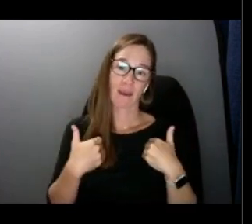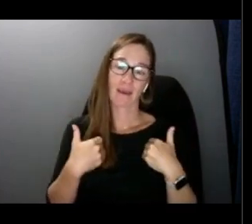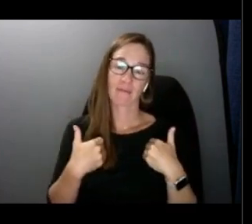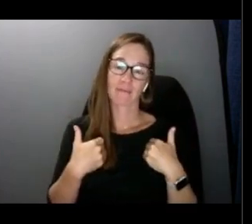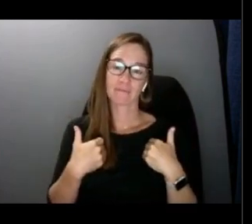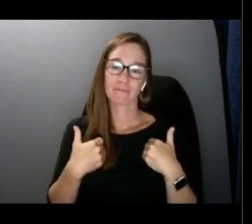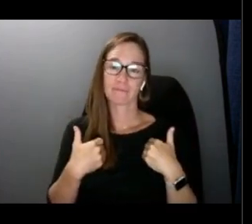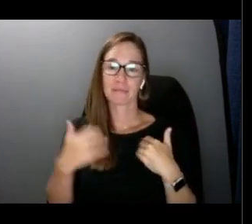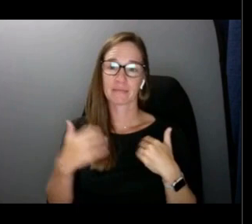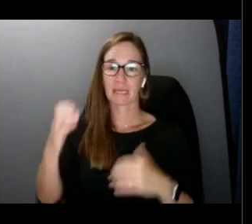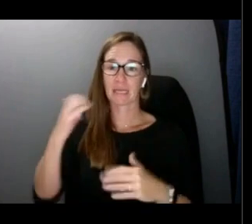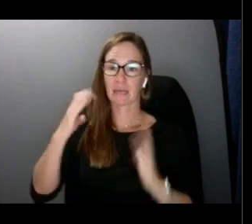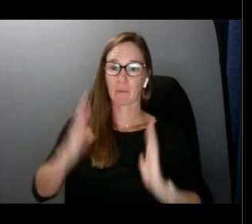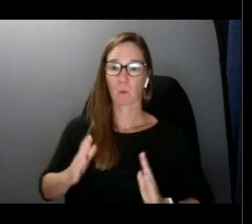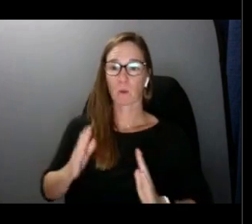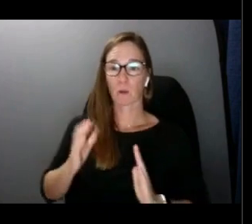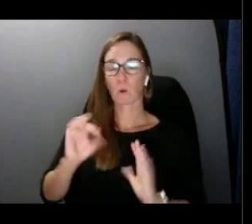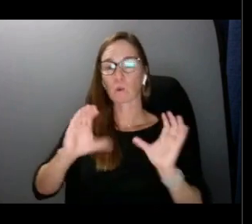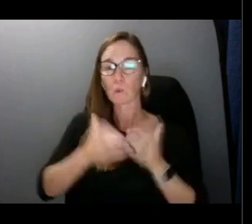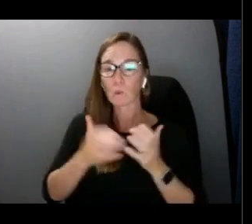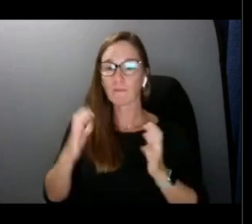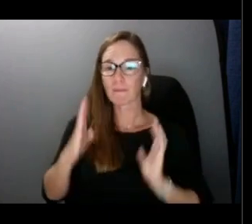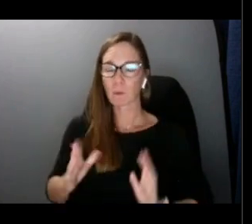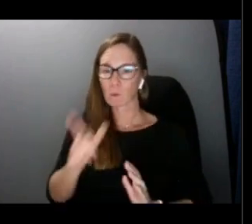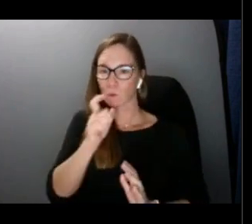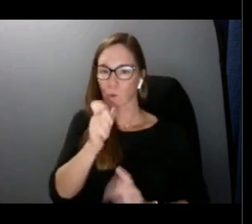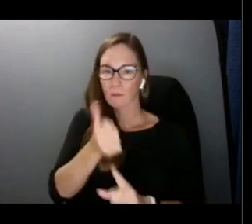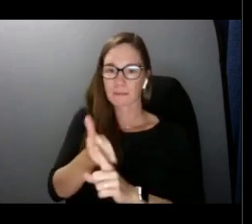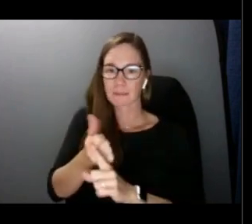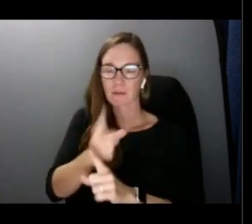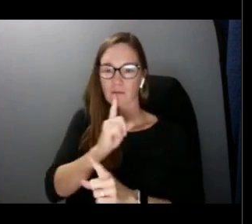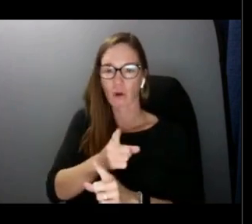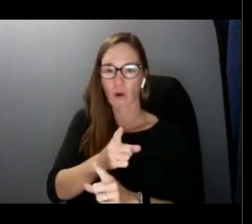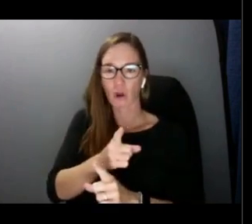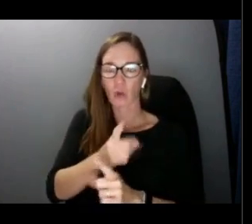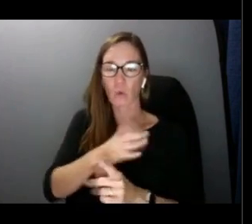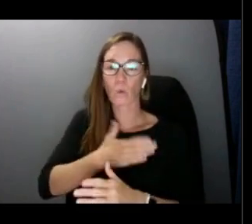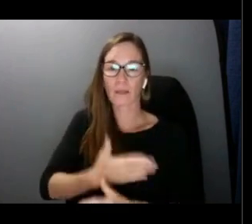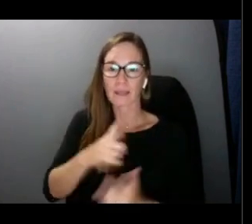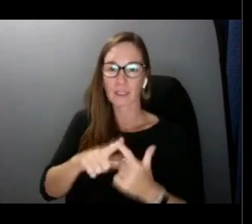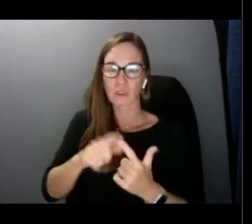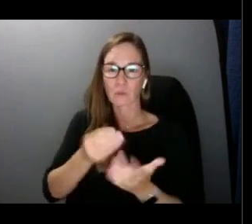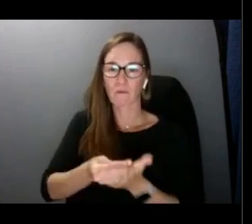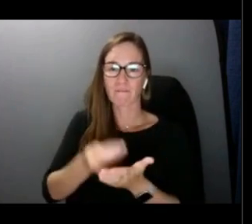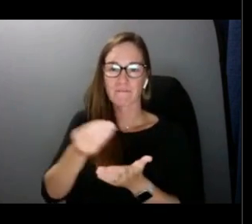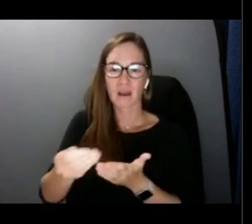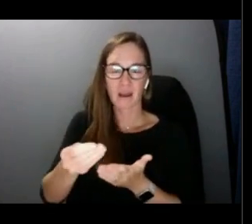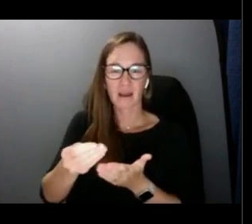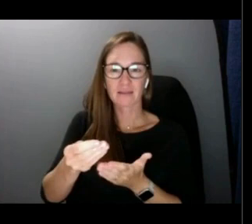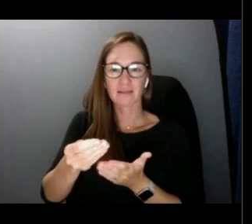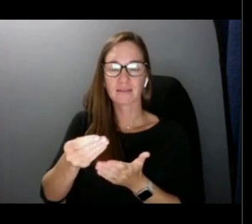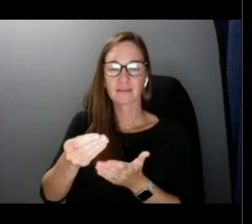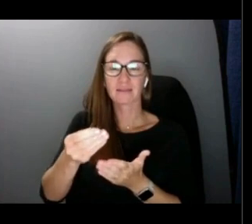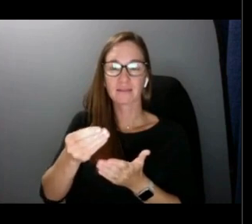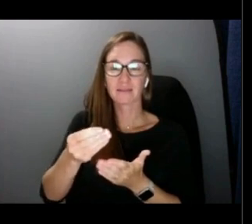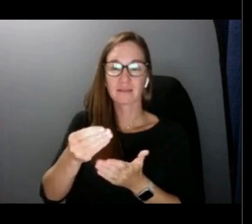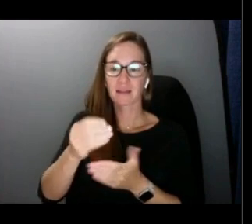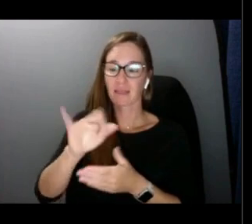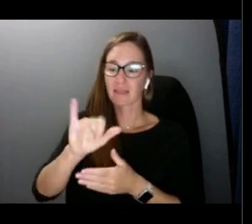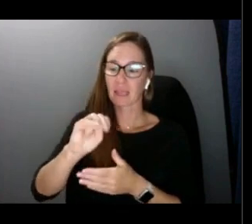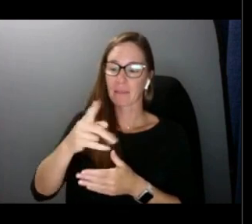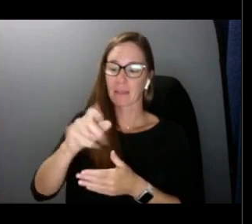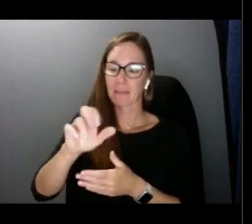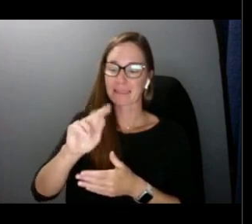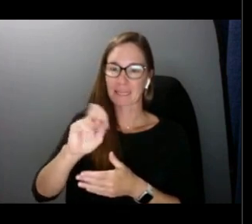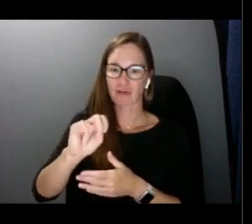an employer or a group of employers who are willing to fund the implementation, i.e. the